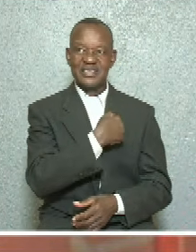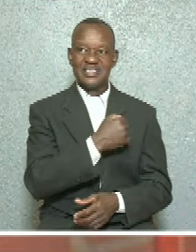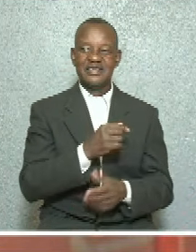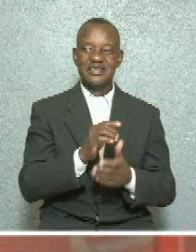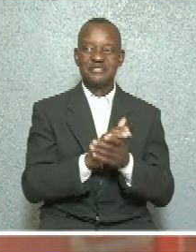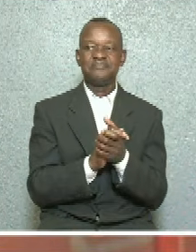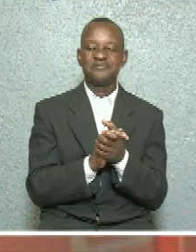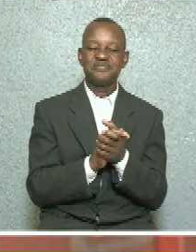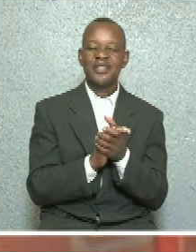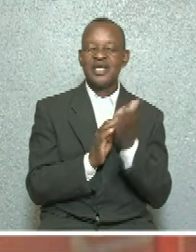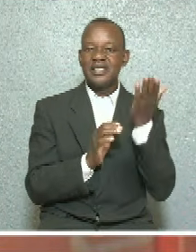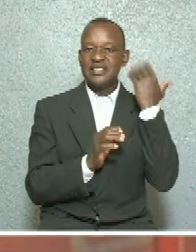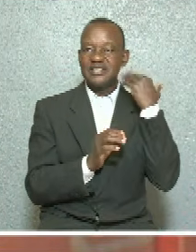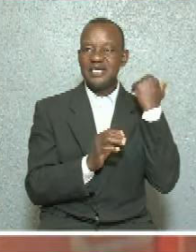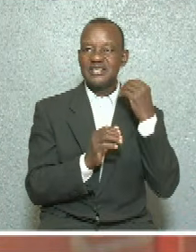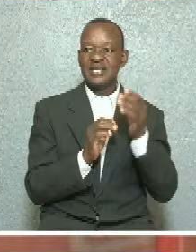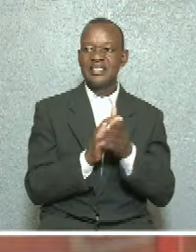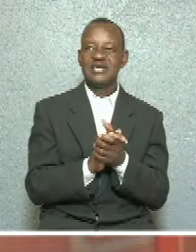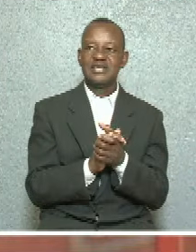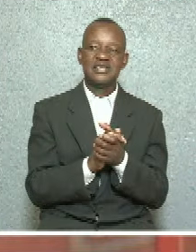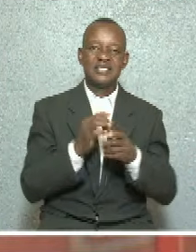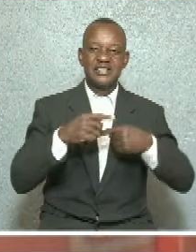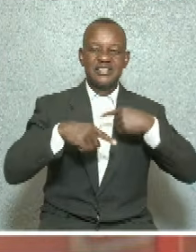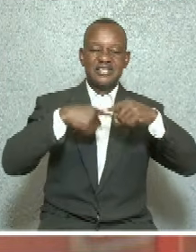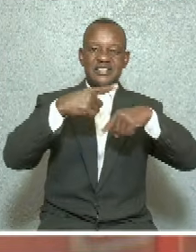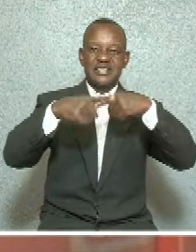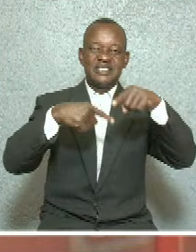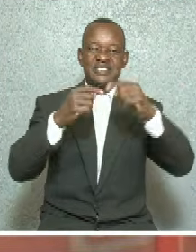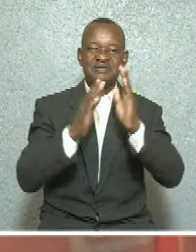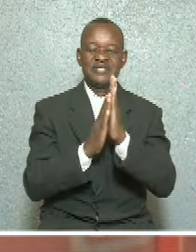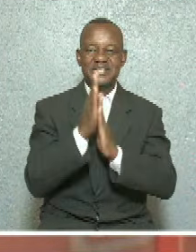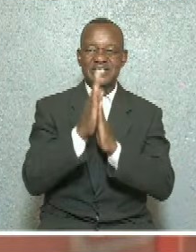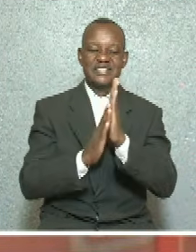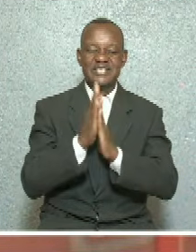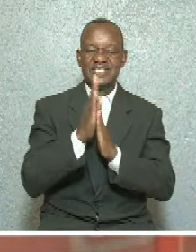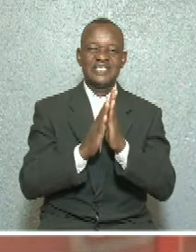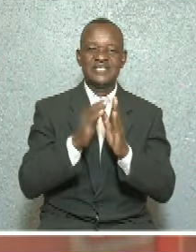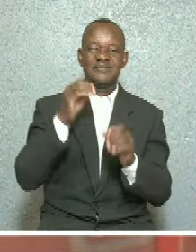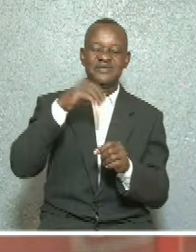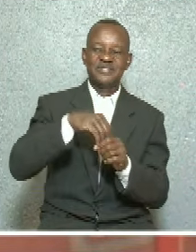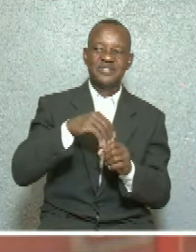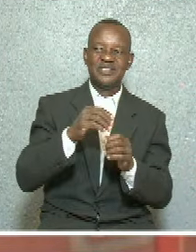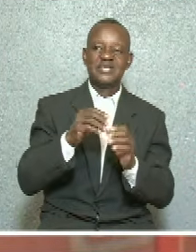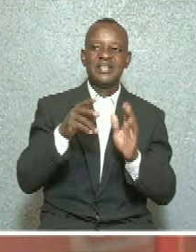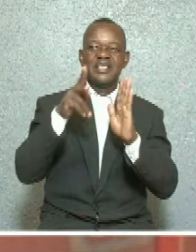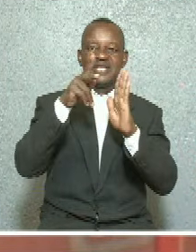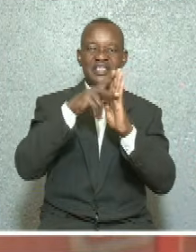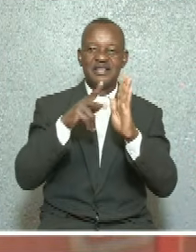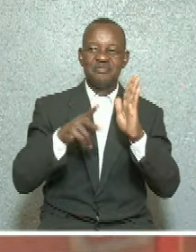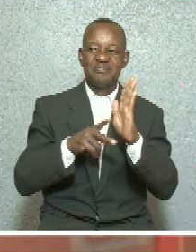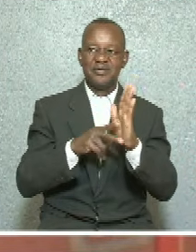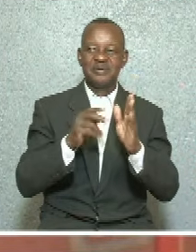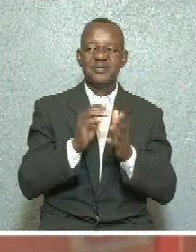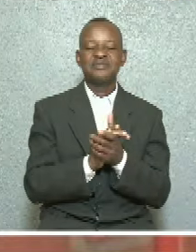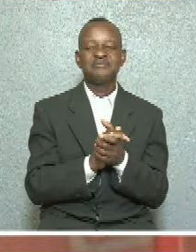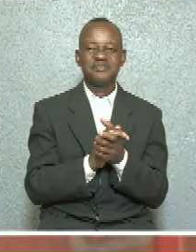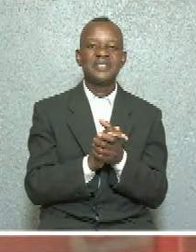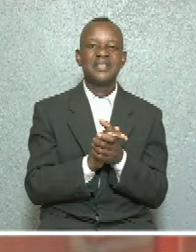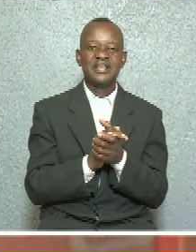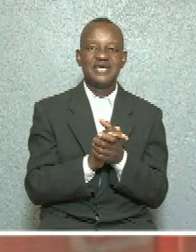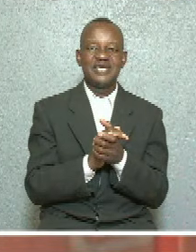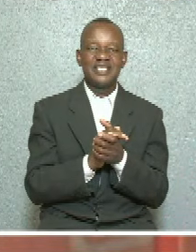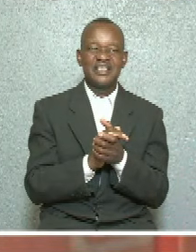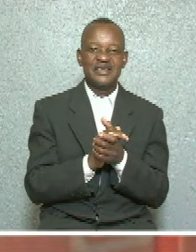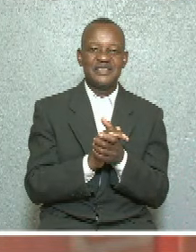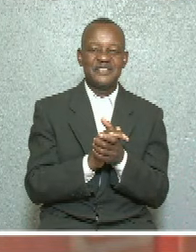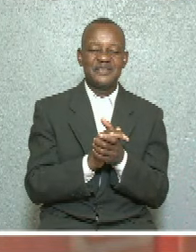very interested in joining the program, and you can ask MJ. I'm one of the